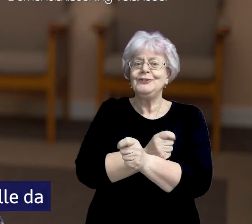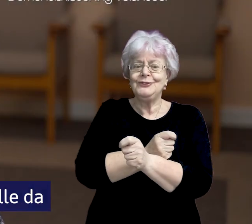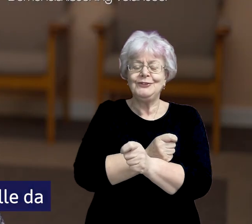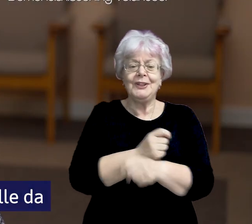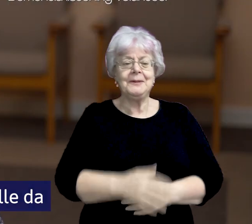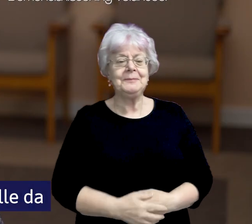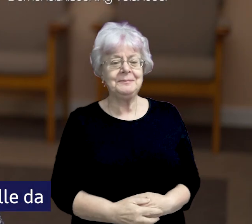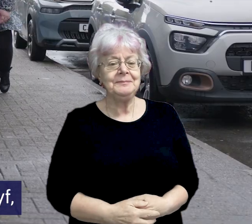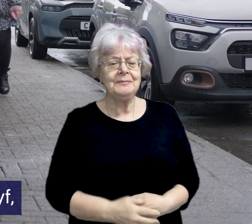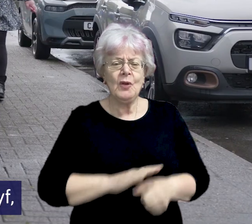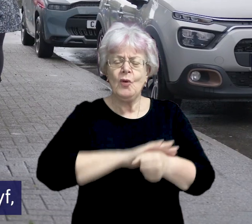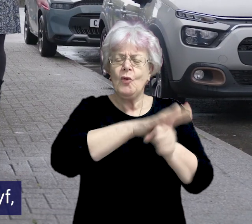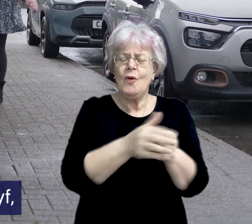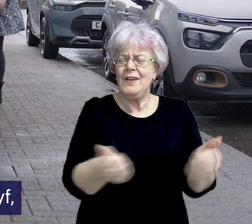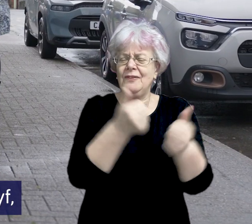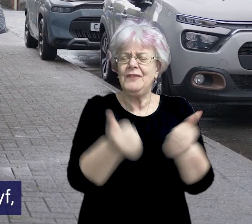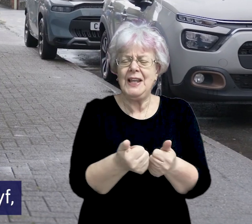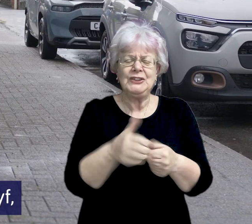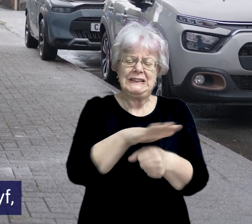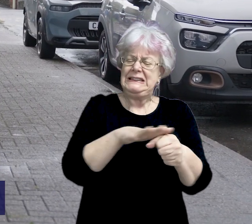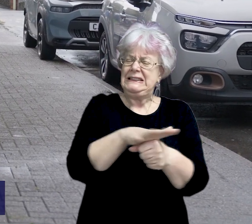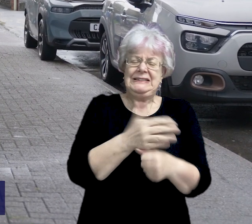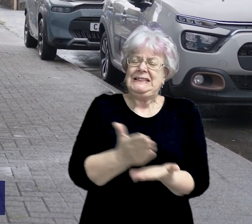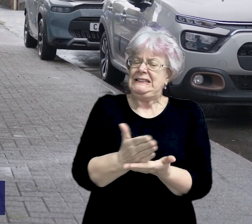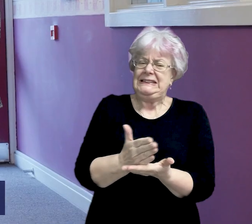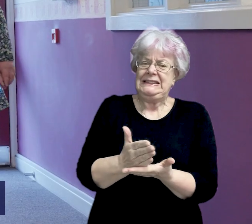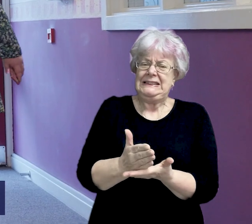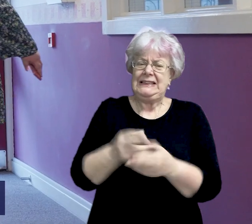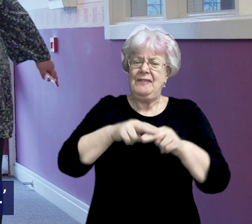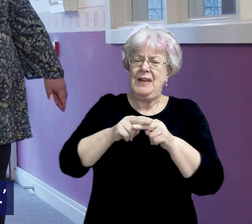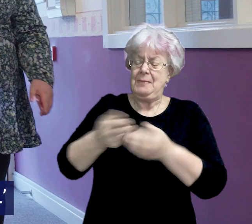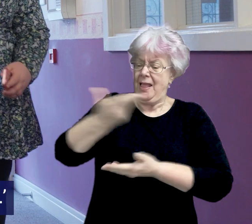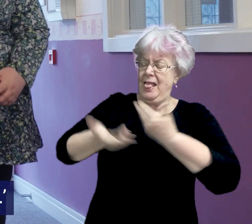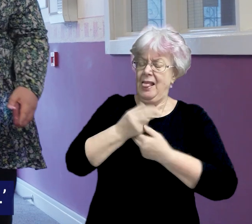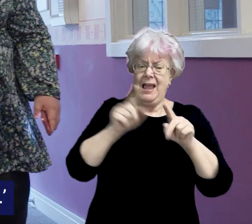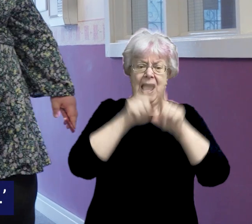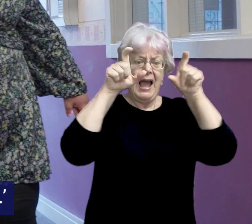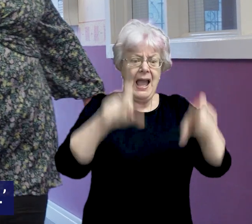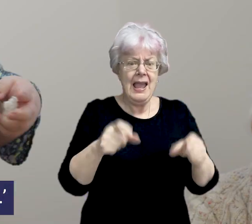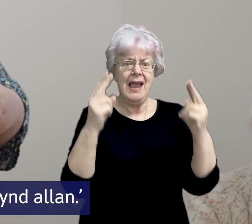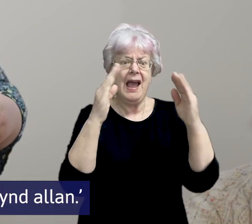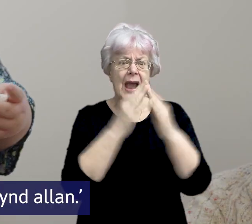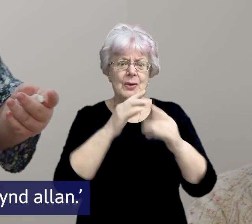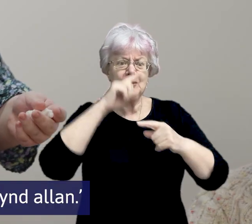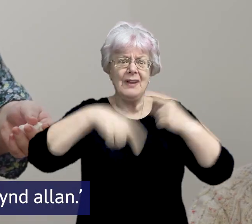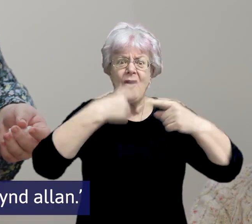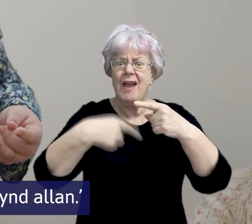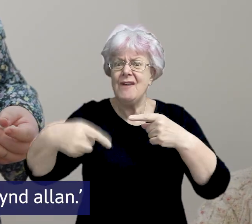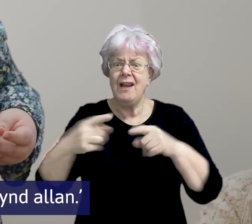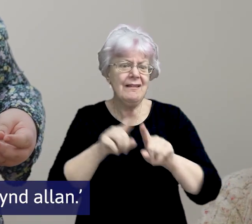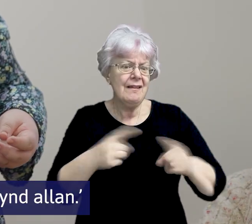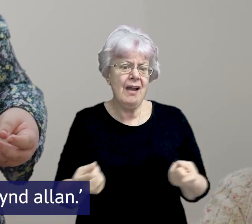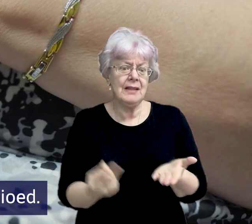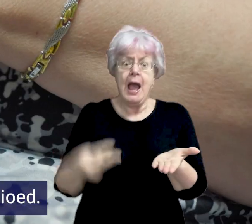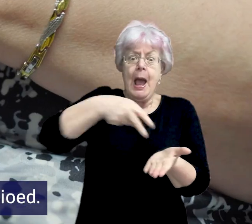I wasn't in a very good place. A family member said to me, you're not going to be able to stay in your house hiding from everyone forever. You need to get up, you need to get